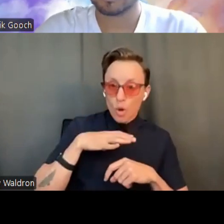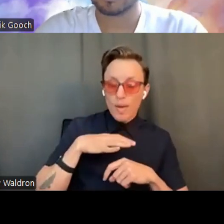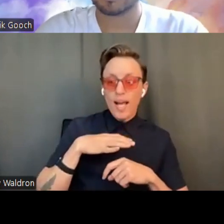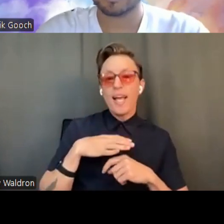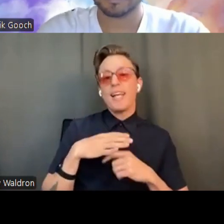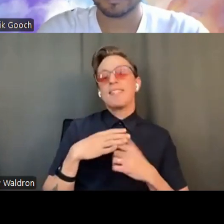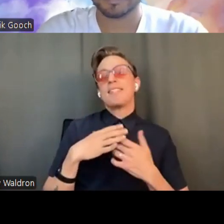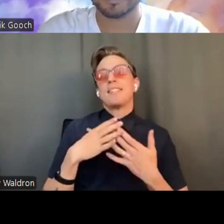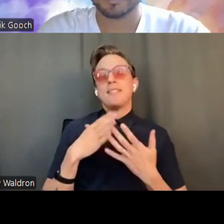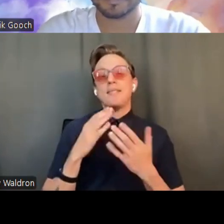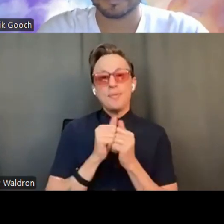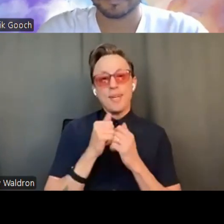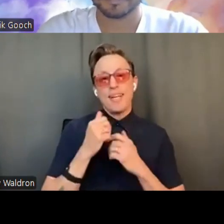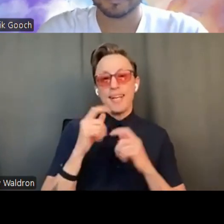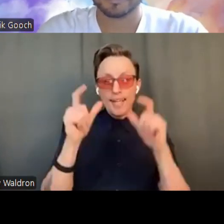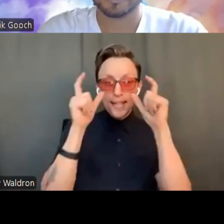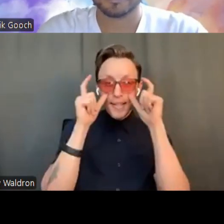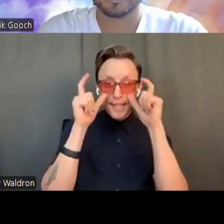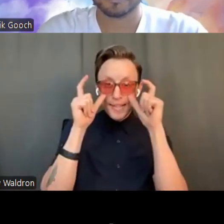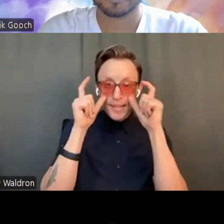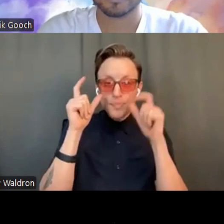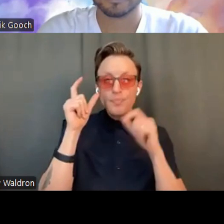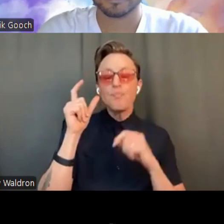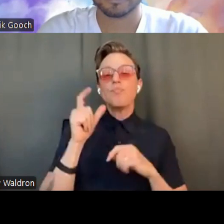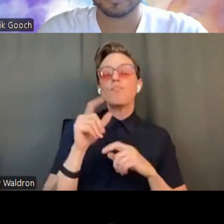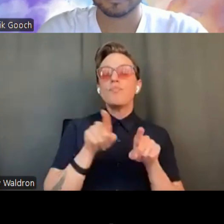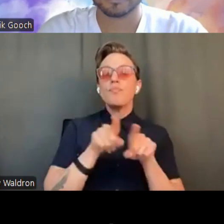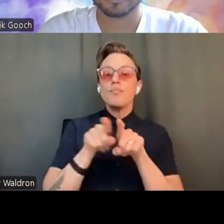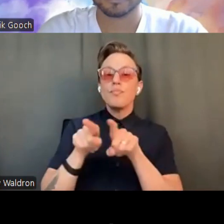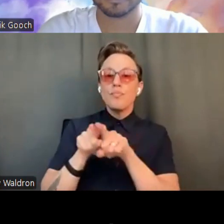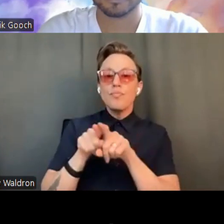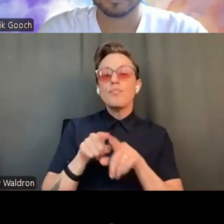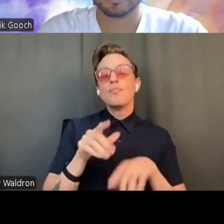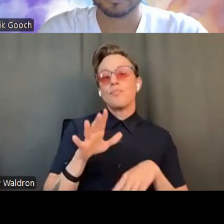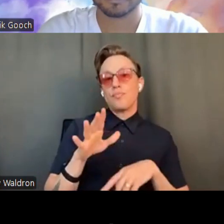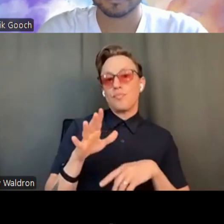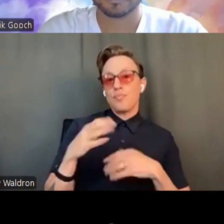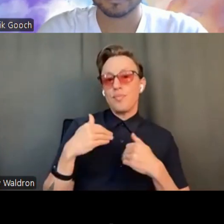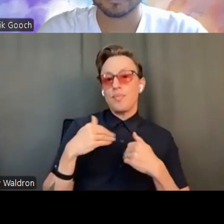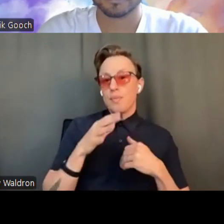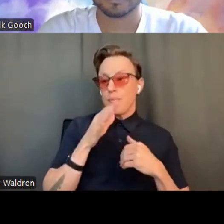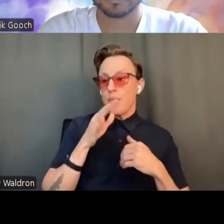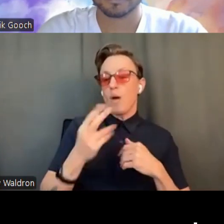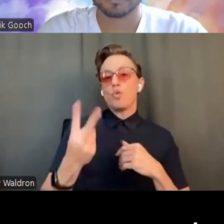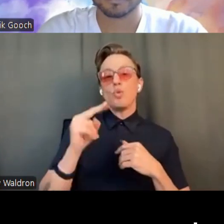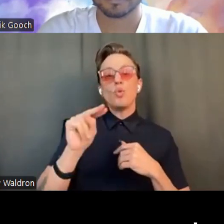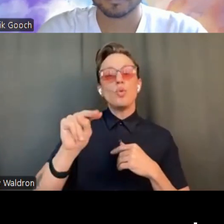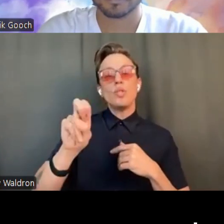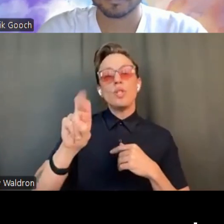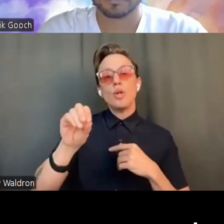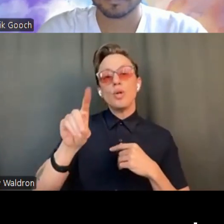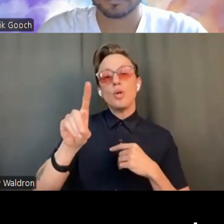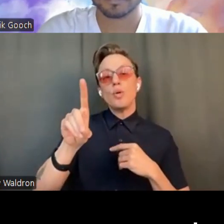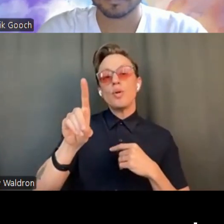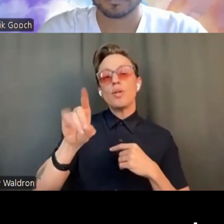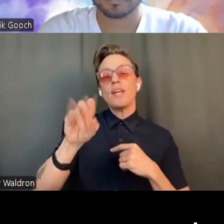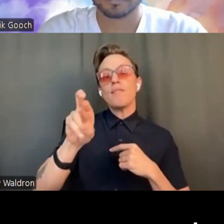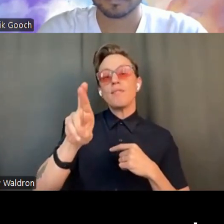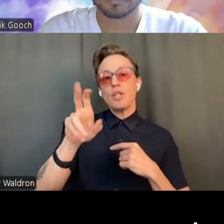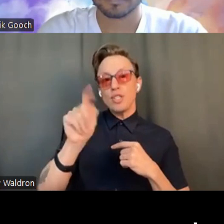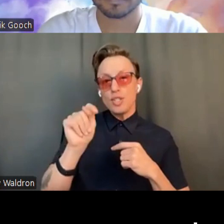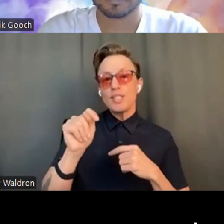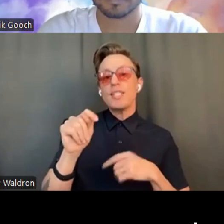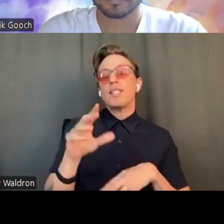with glasses. Um, I'm also a mom to two neurodivergent kids. I'm a card carrying